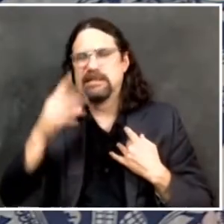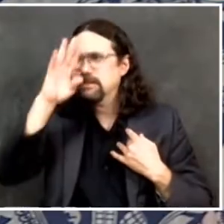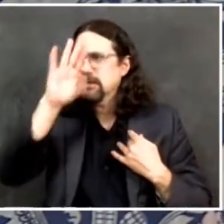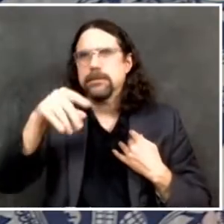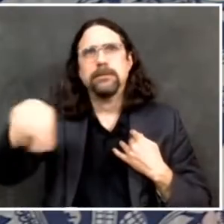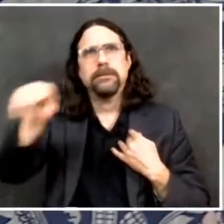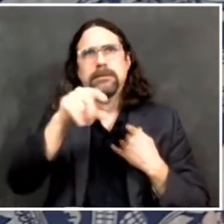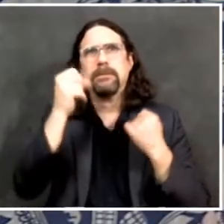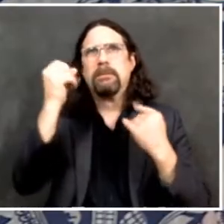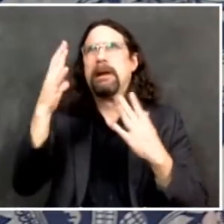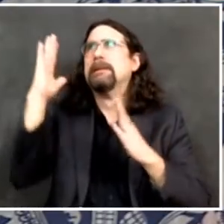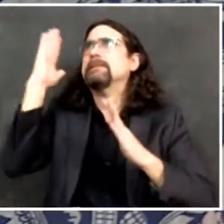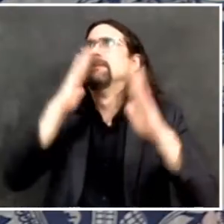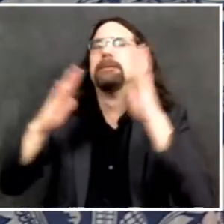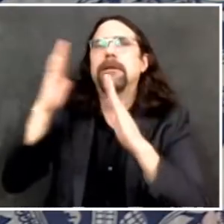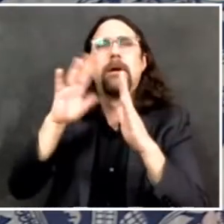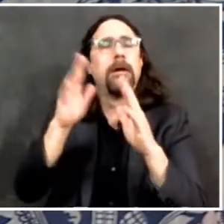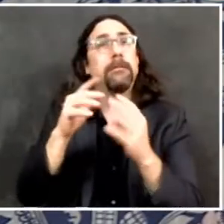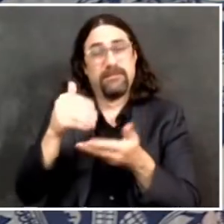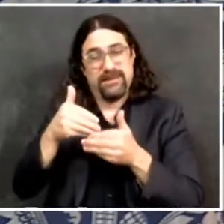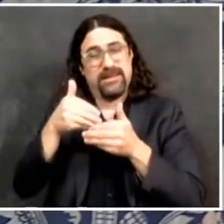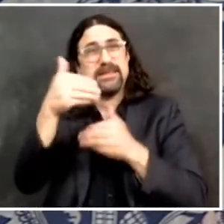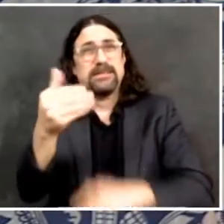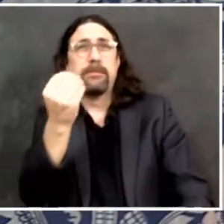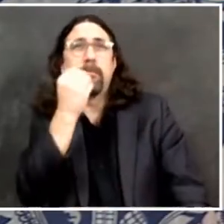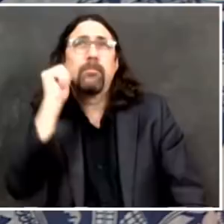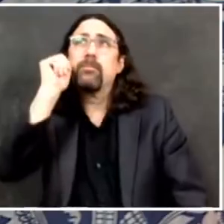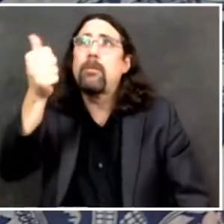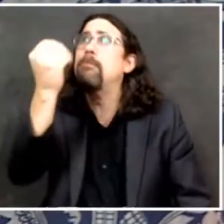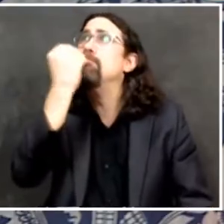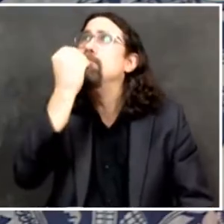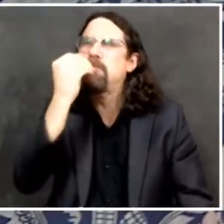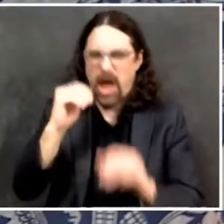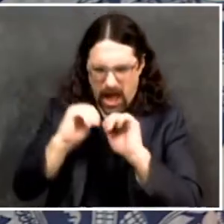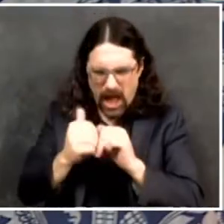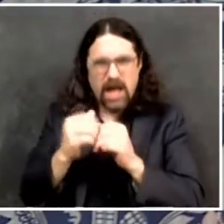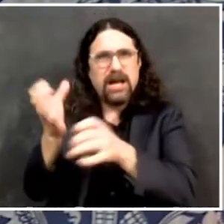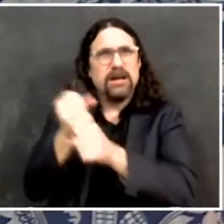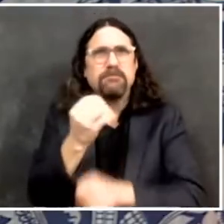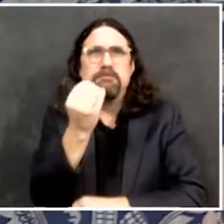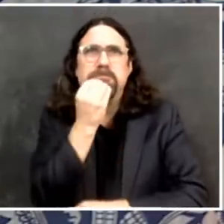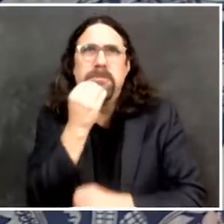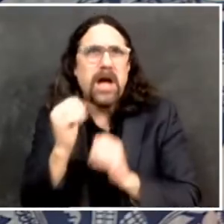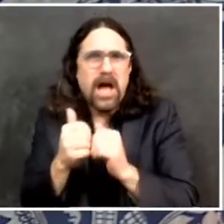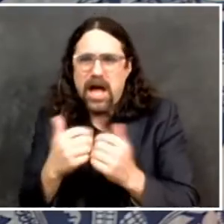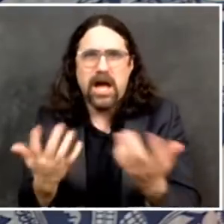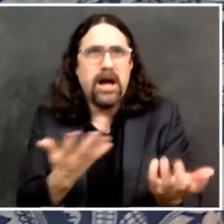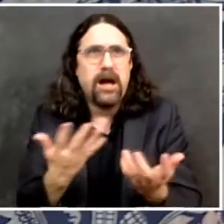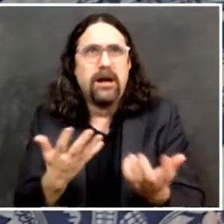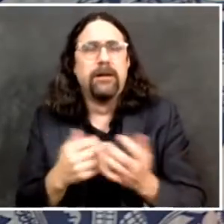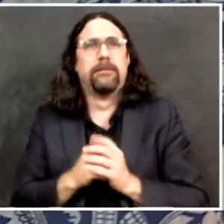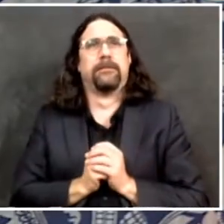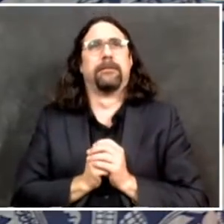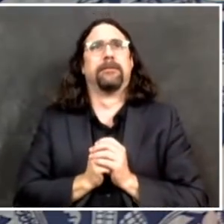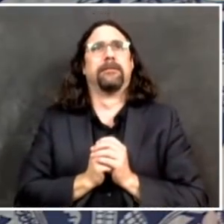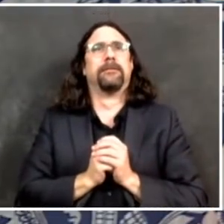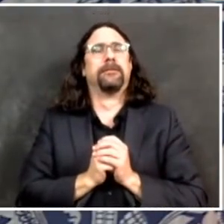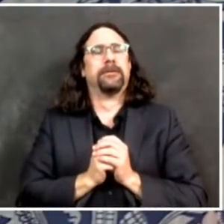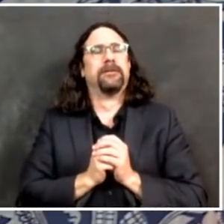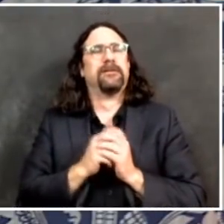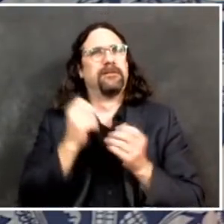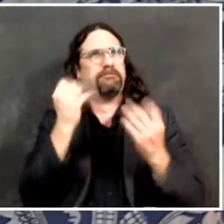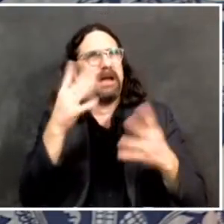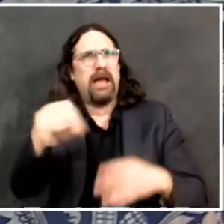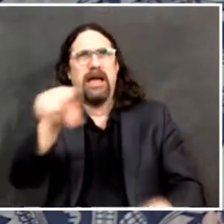city in the world, but it's what's happening. More and more people are experiencing